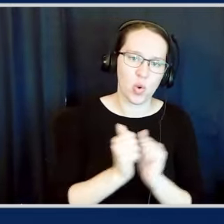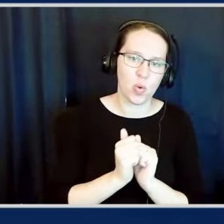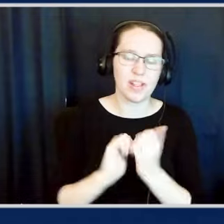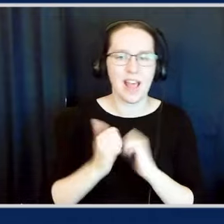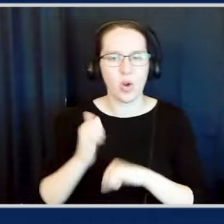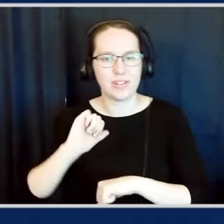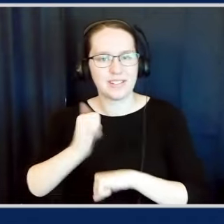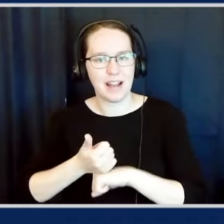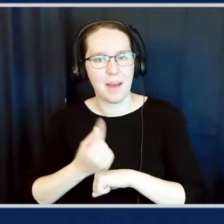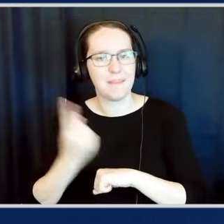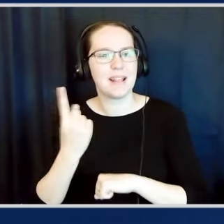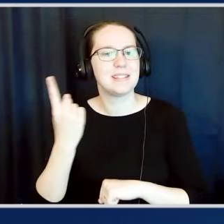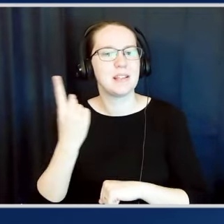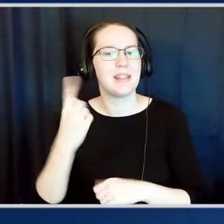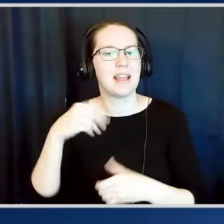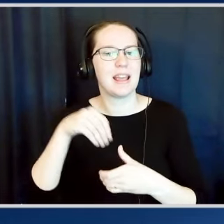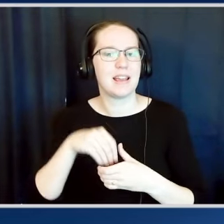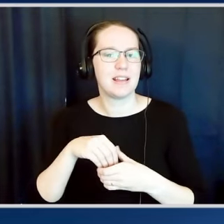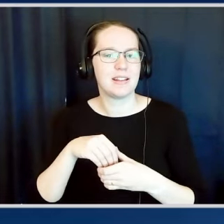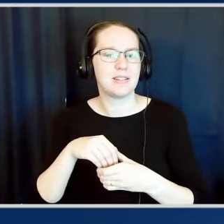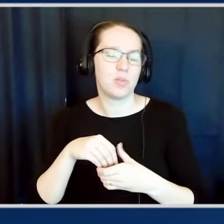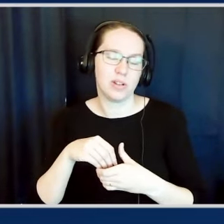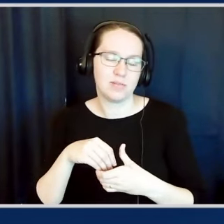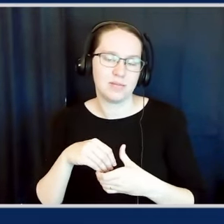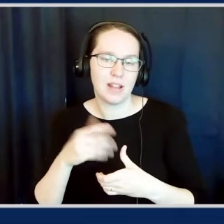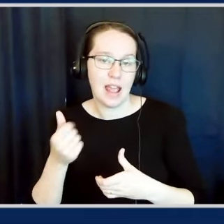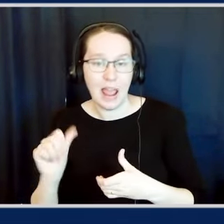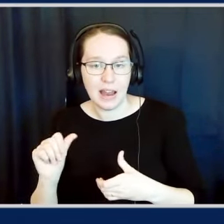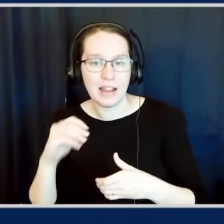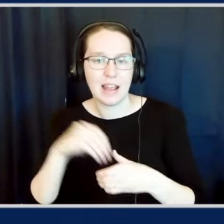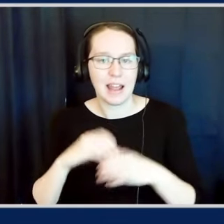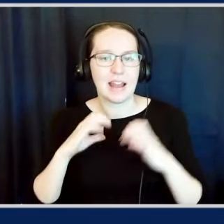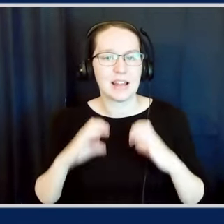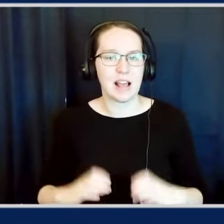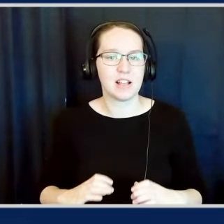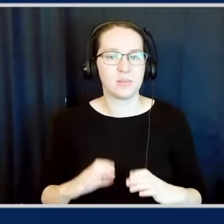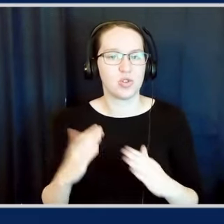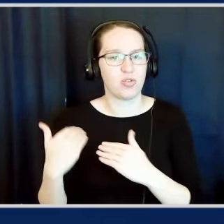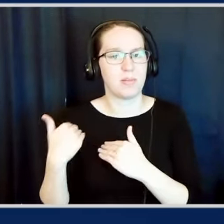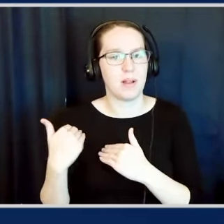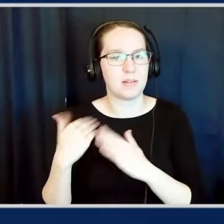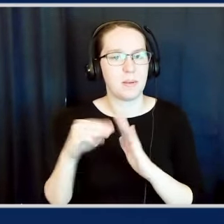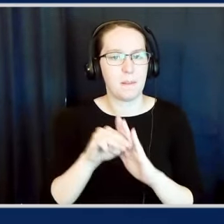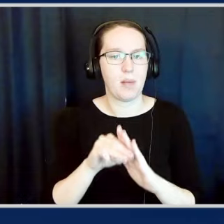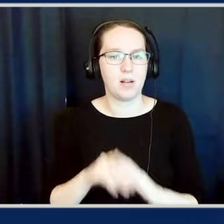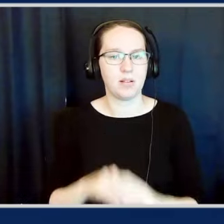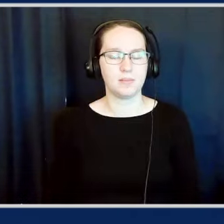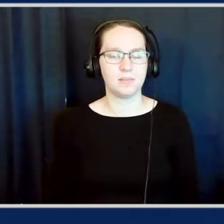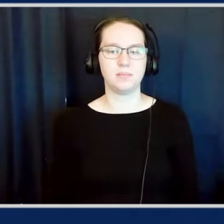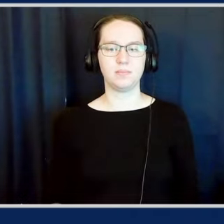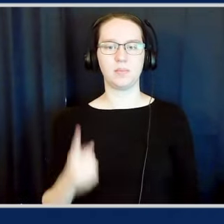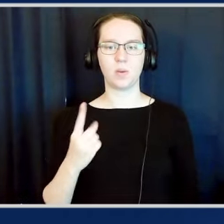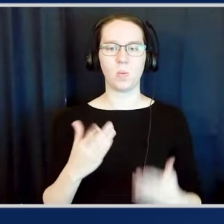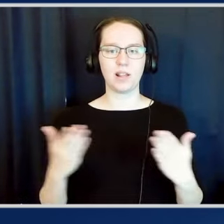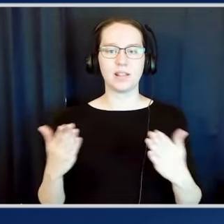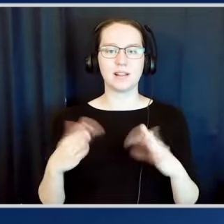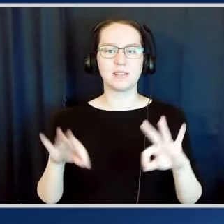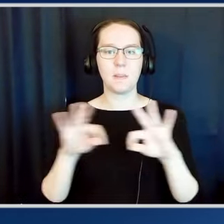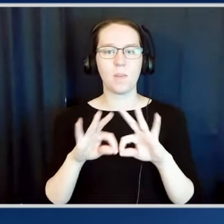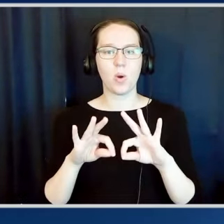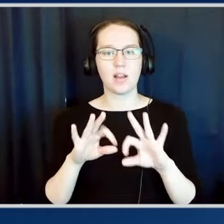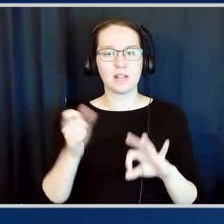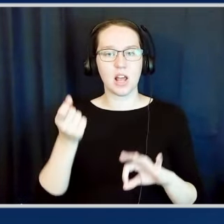something that's in the, or anything really, in AWS, is something that's in the customer side of the responsibility model. But one of the things that's really important, I think, to understand about AWS is that